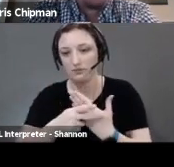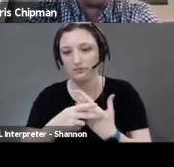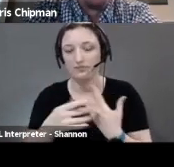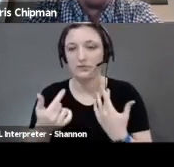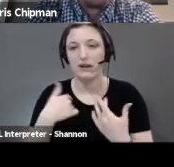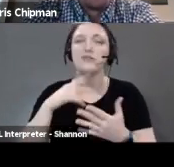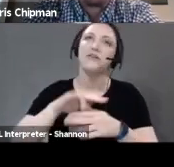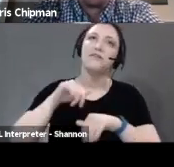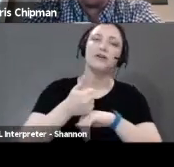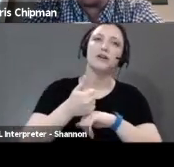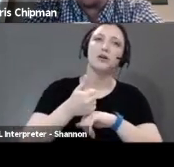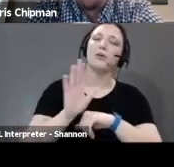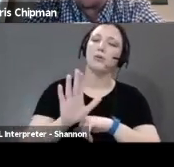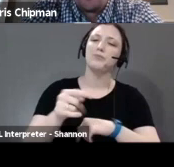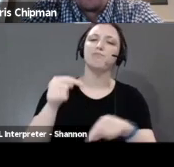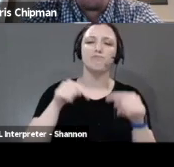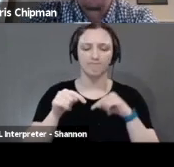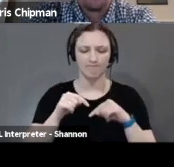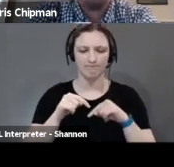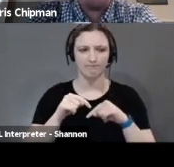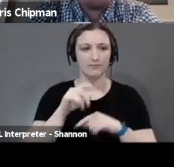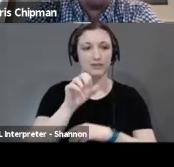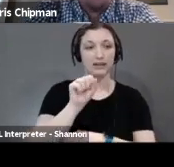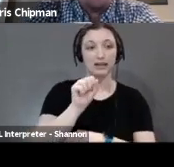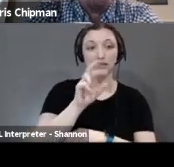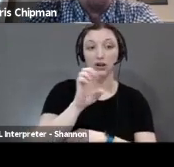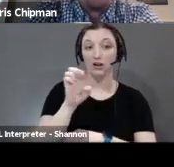back a minute. So for programs such as the SR&ED program,